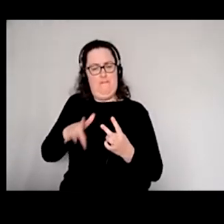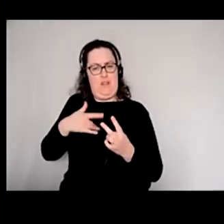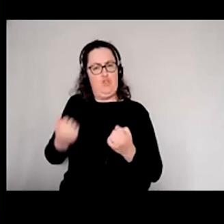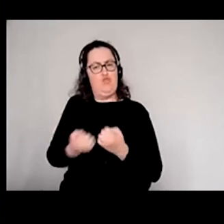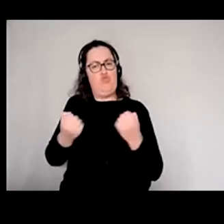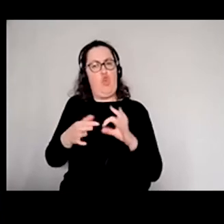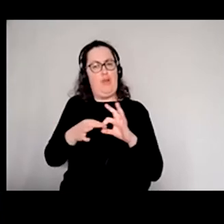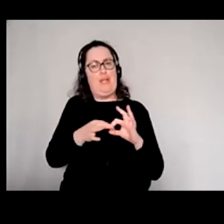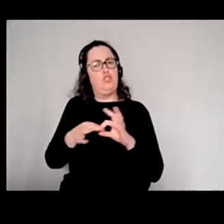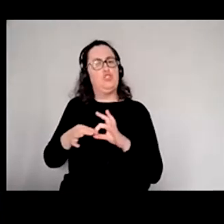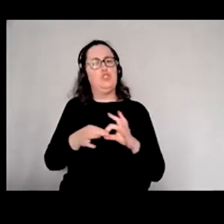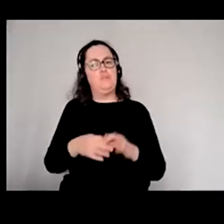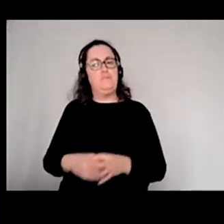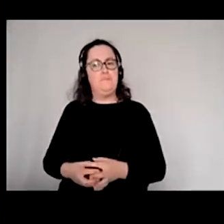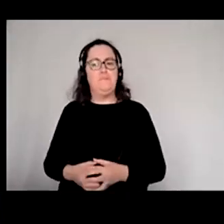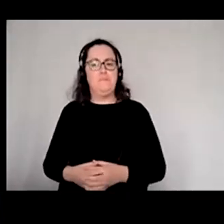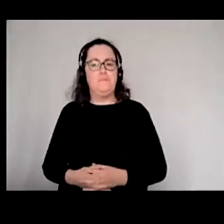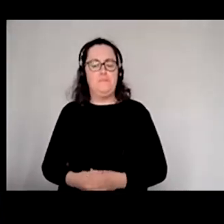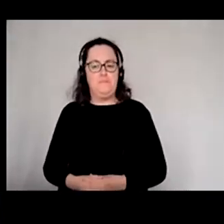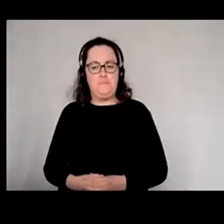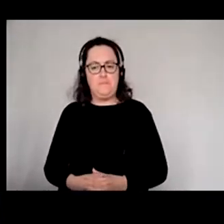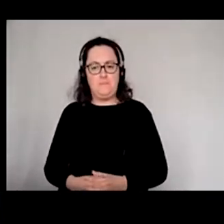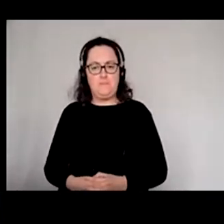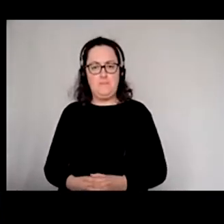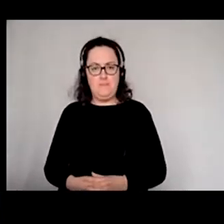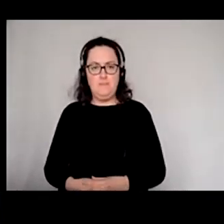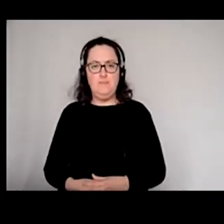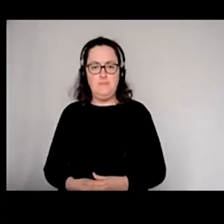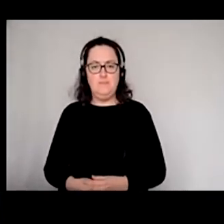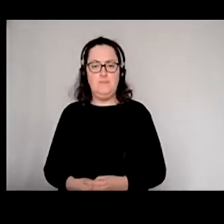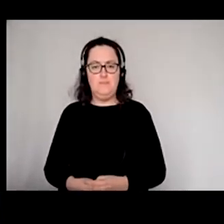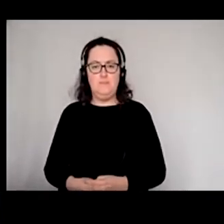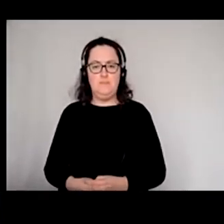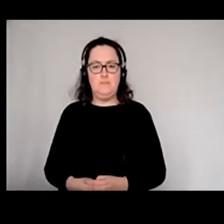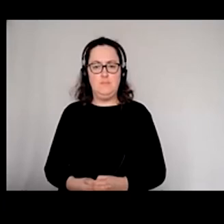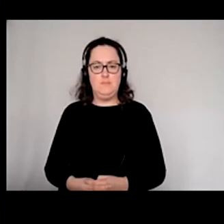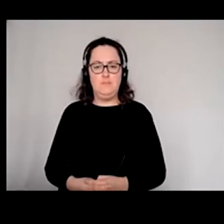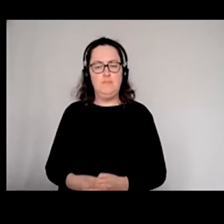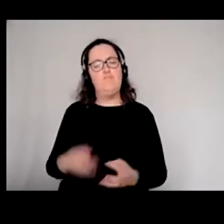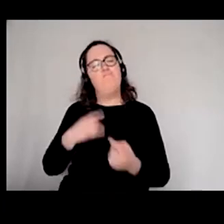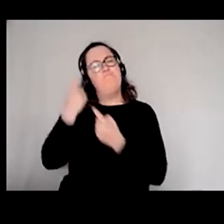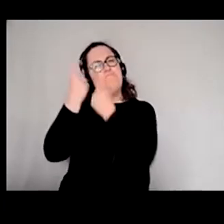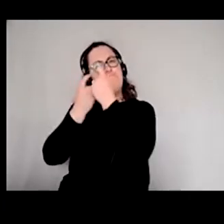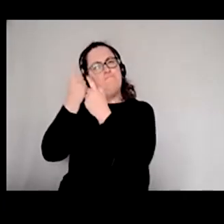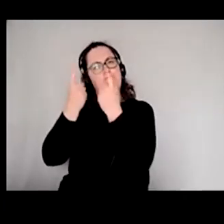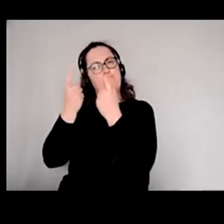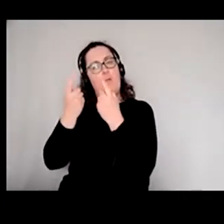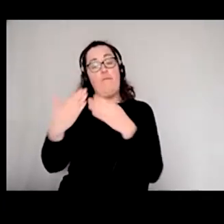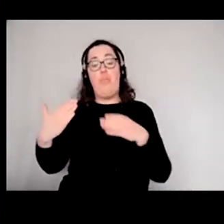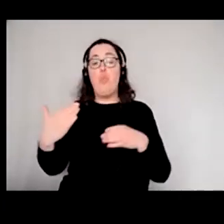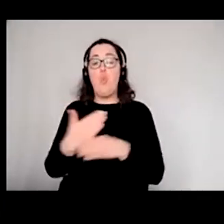way. Yes. Yeah. And I also, when I thought about this, I thought, well, if your work is